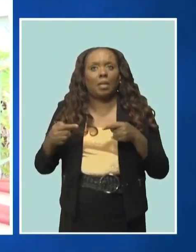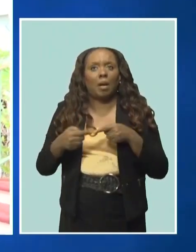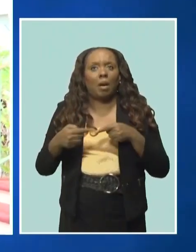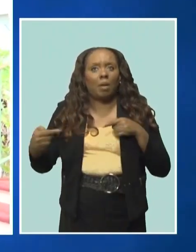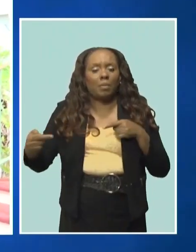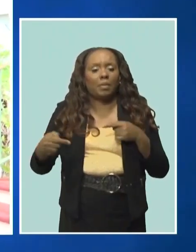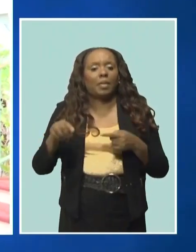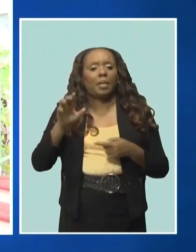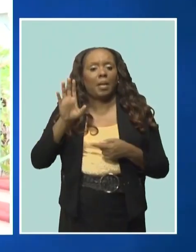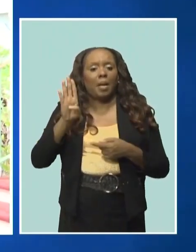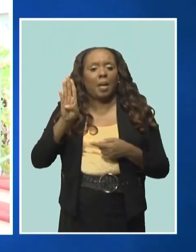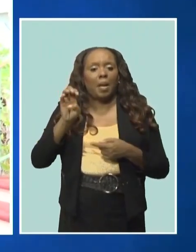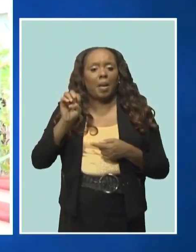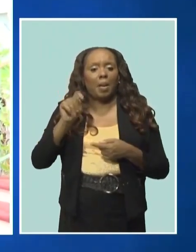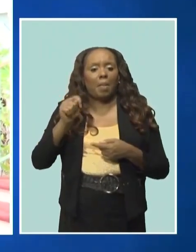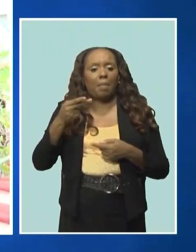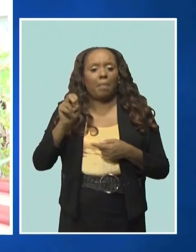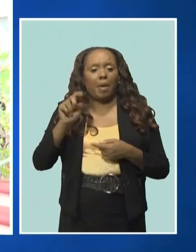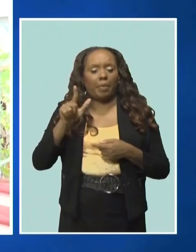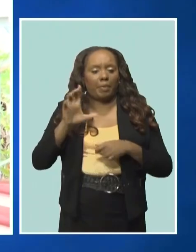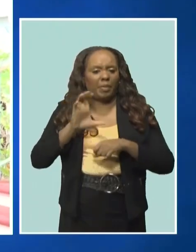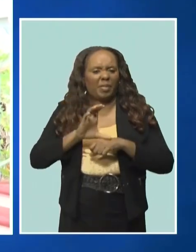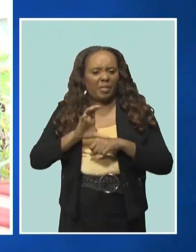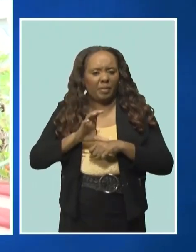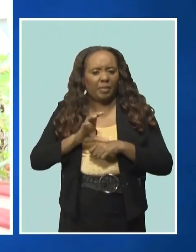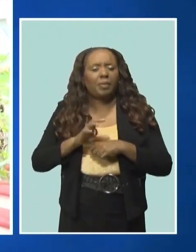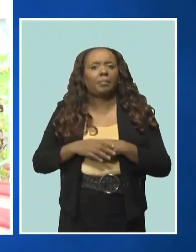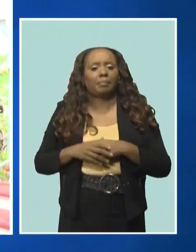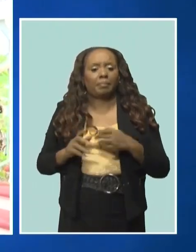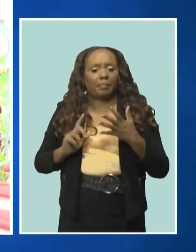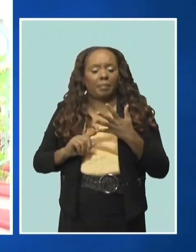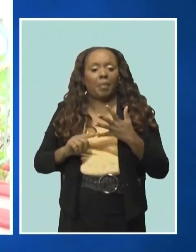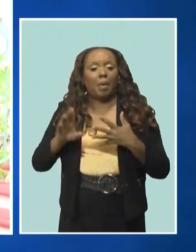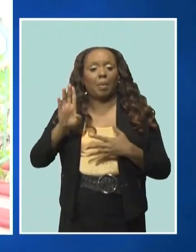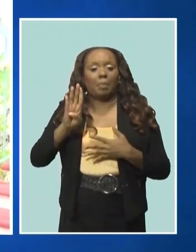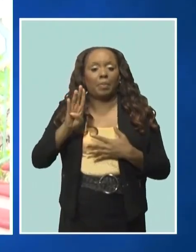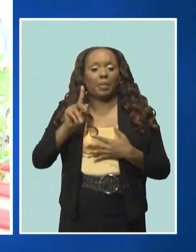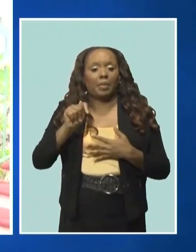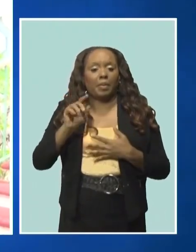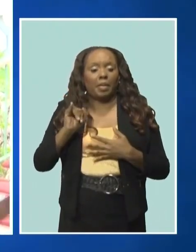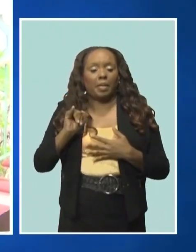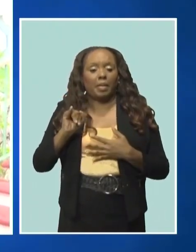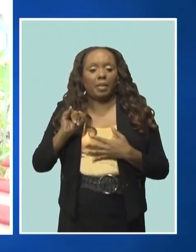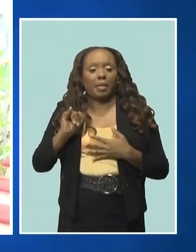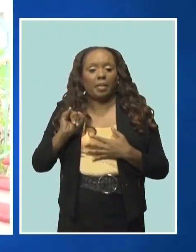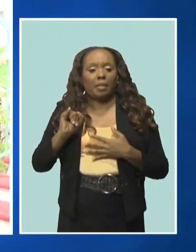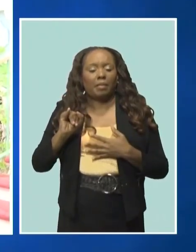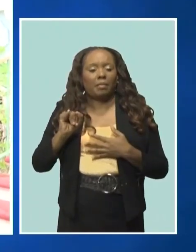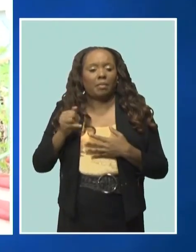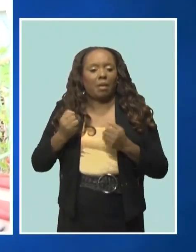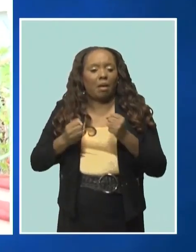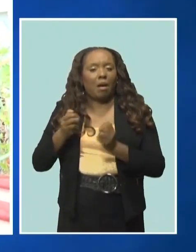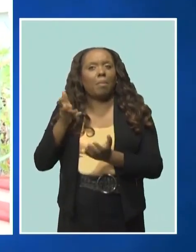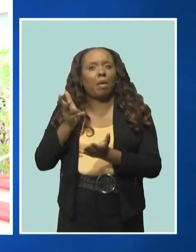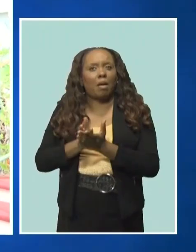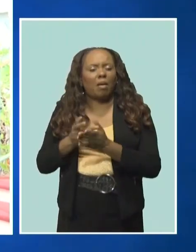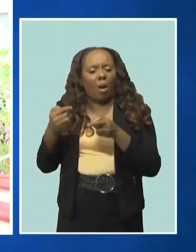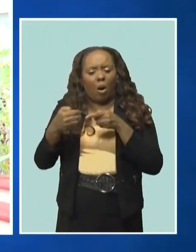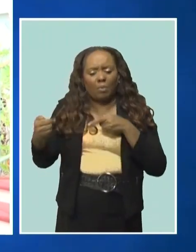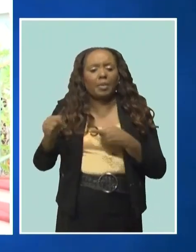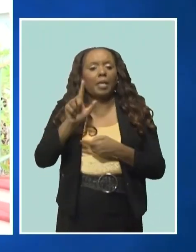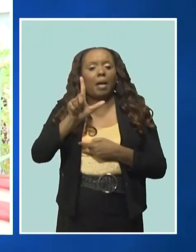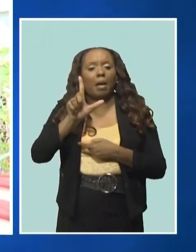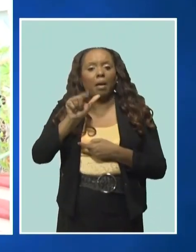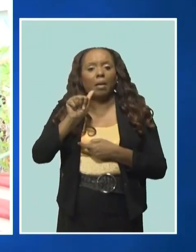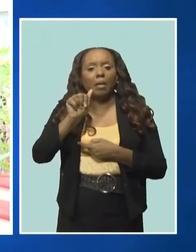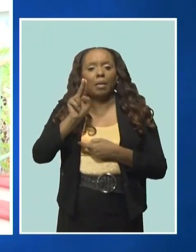for Hyatt. And further down, you will have the BTI car park on Bay Street, kind of opposite what is Larry Dash, so persons will